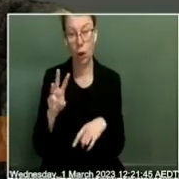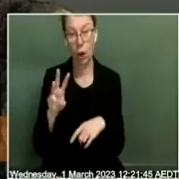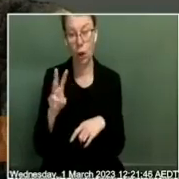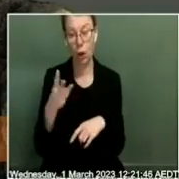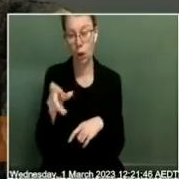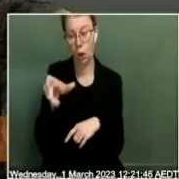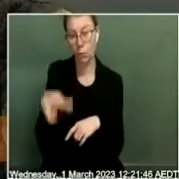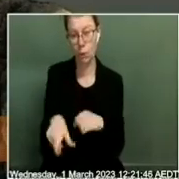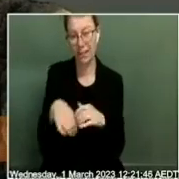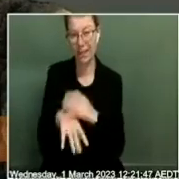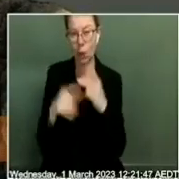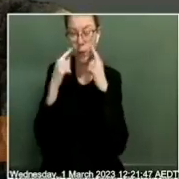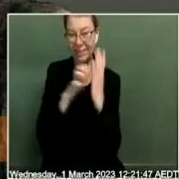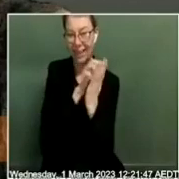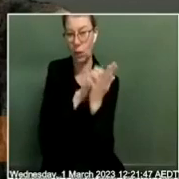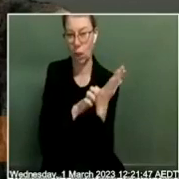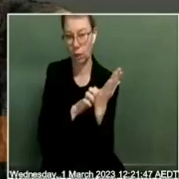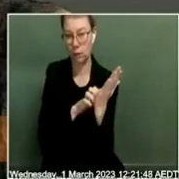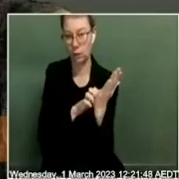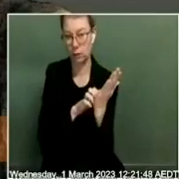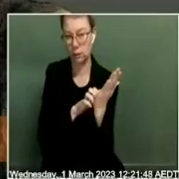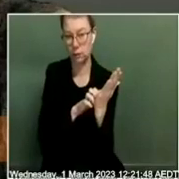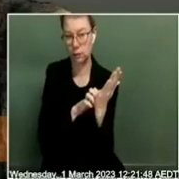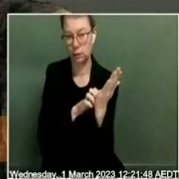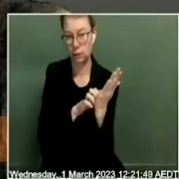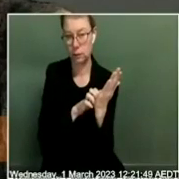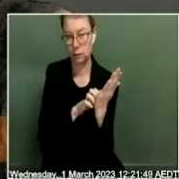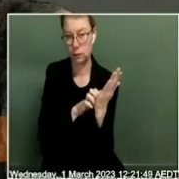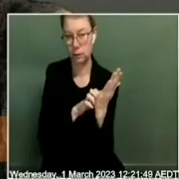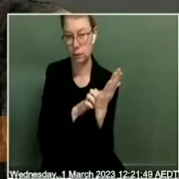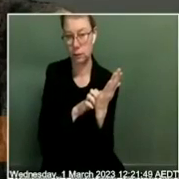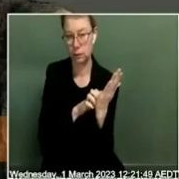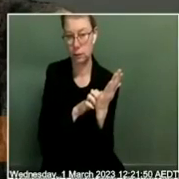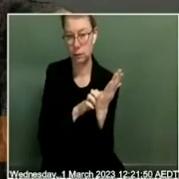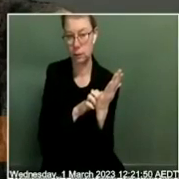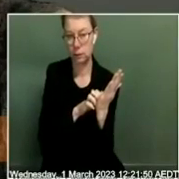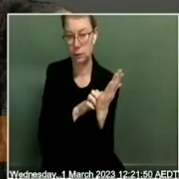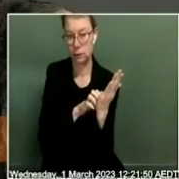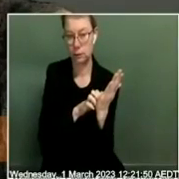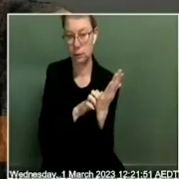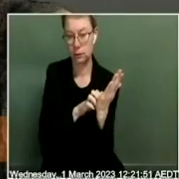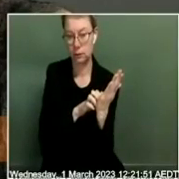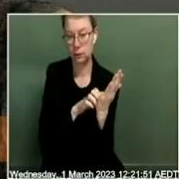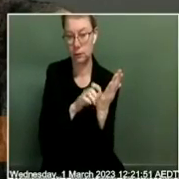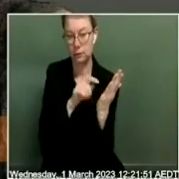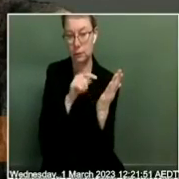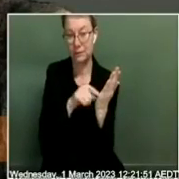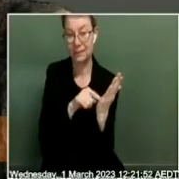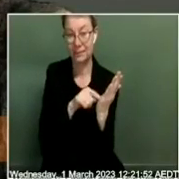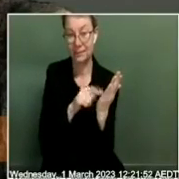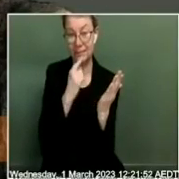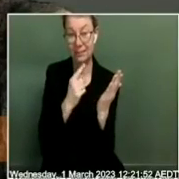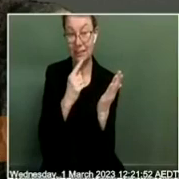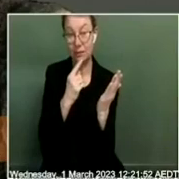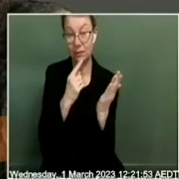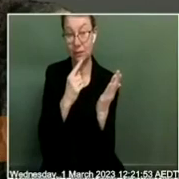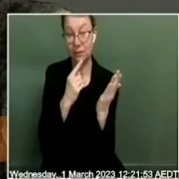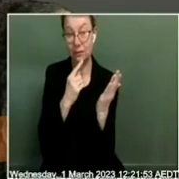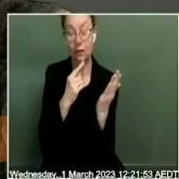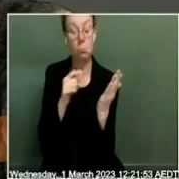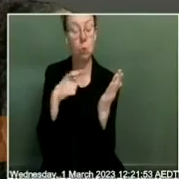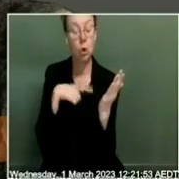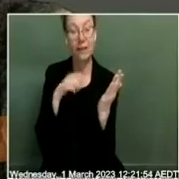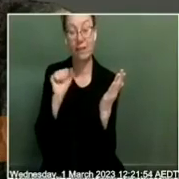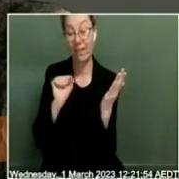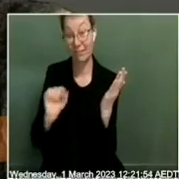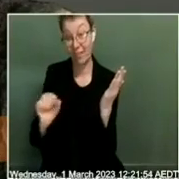witness outline, that includes third party identifying details. Those should be redacted before the